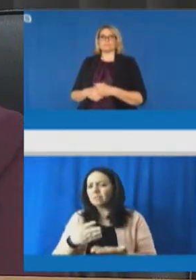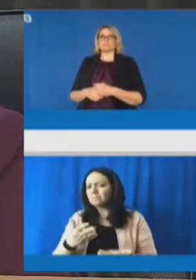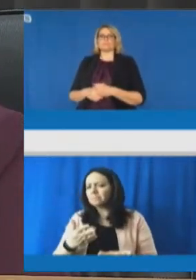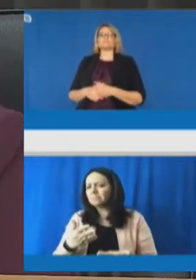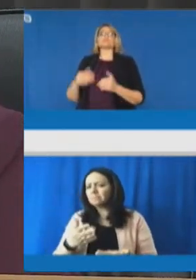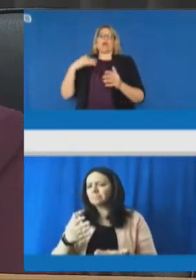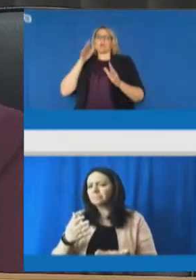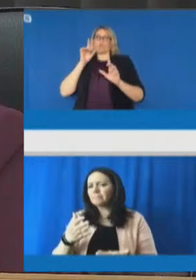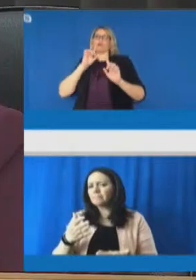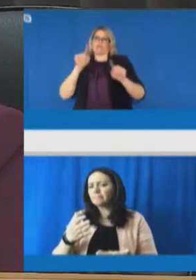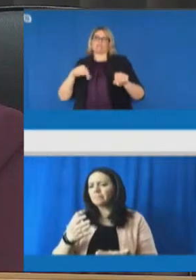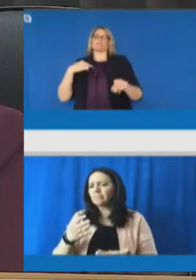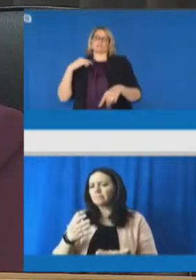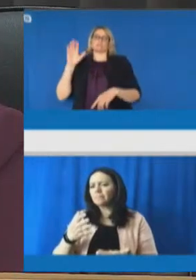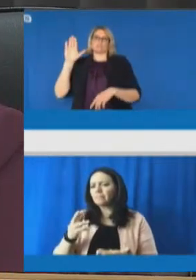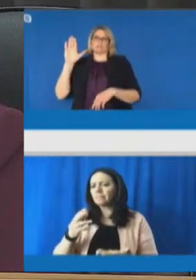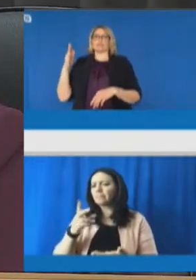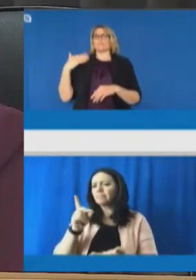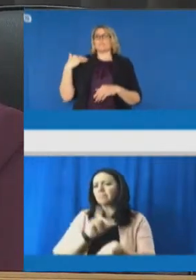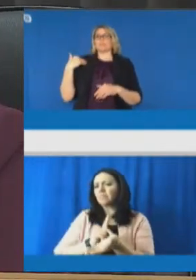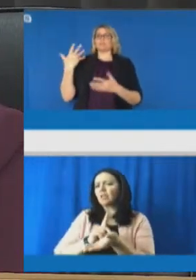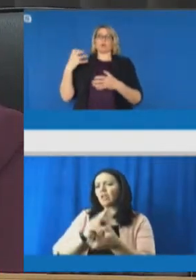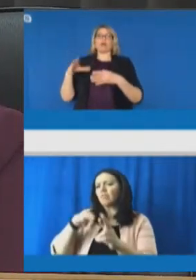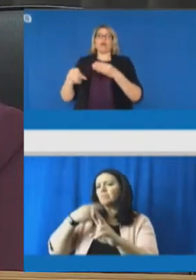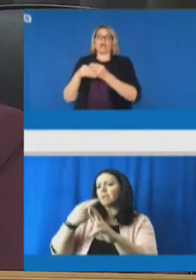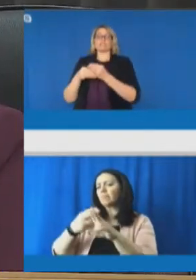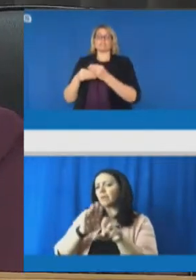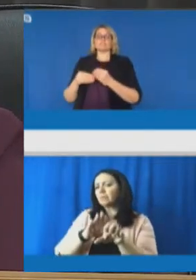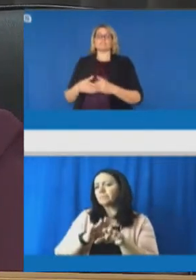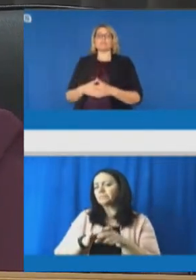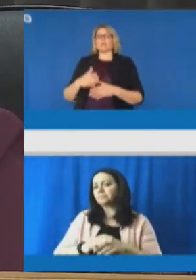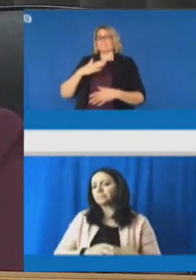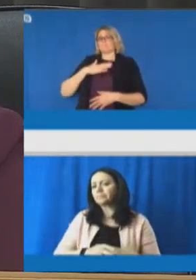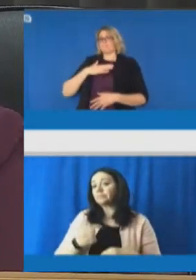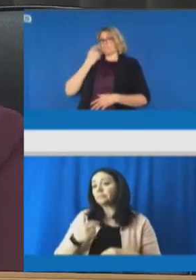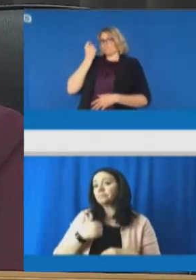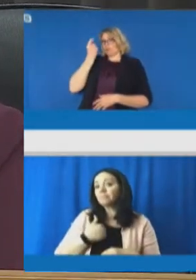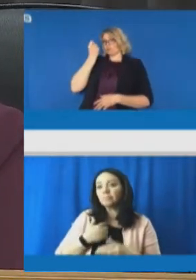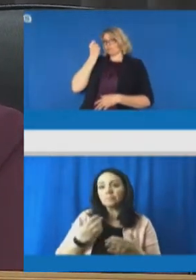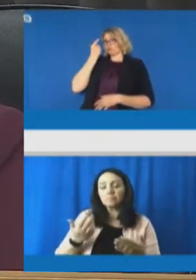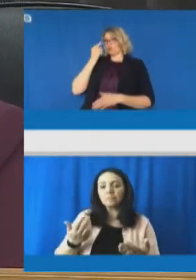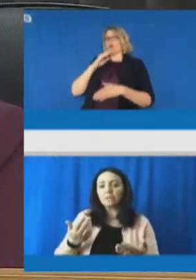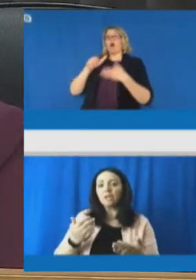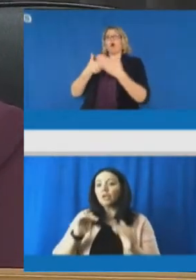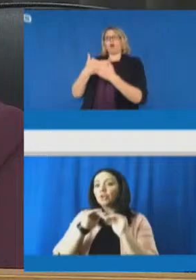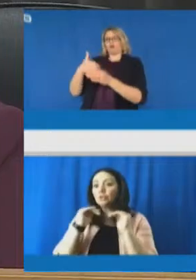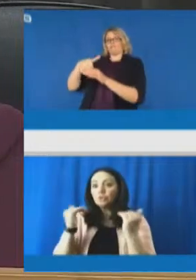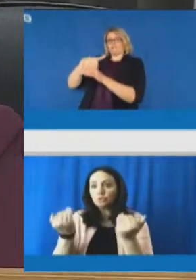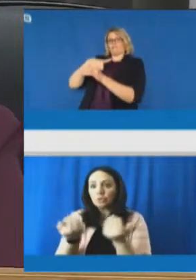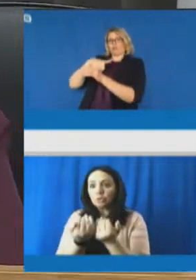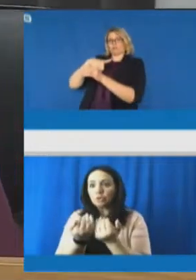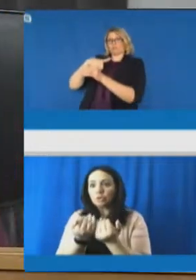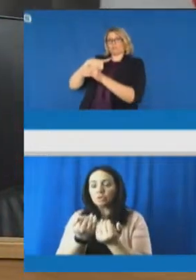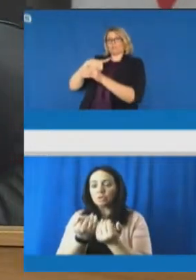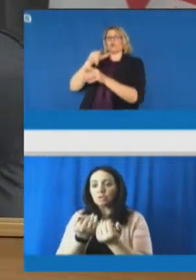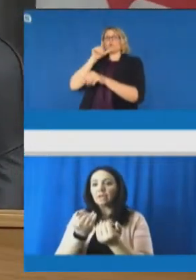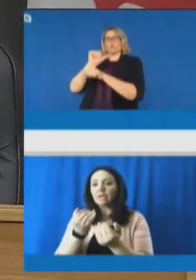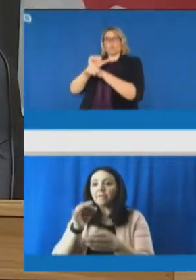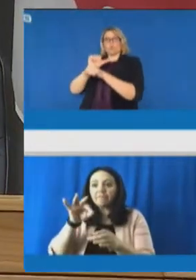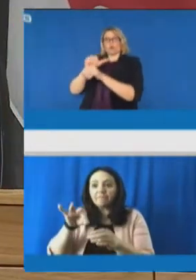Obviously, any healthcare worker who has interactions with the public, we're encouraging to get vaccinated. That's